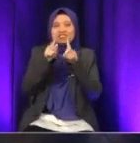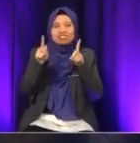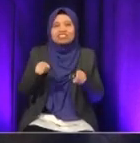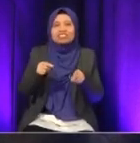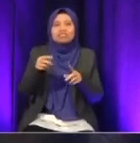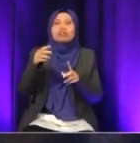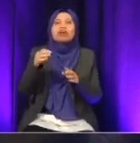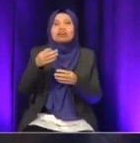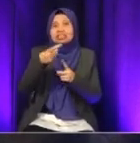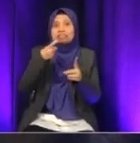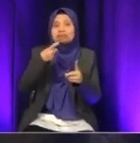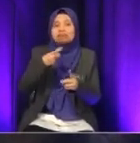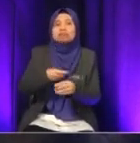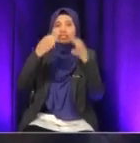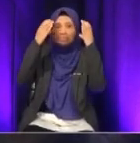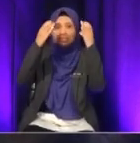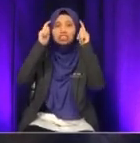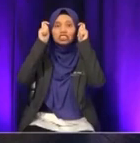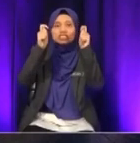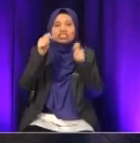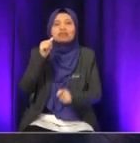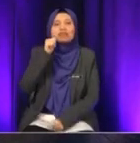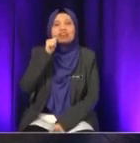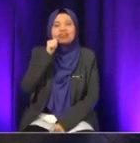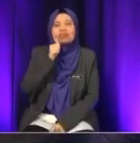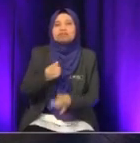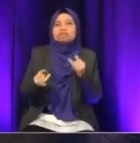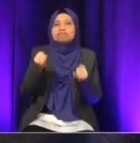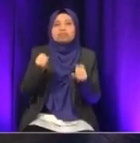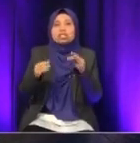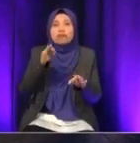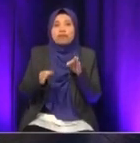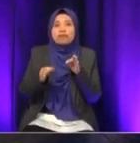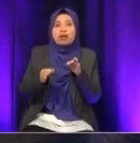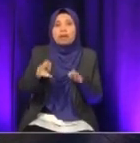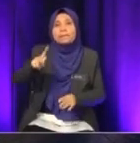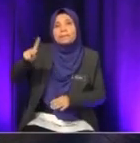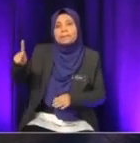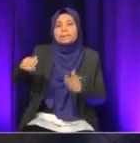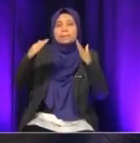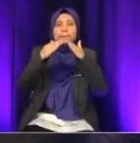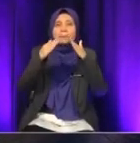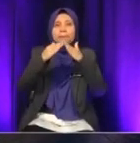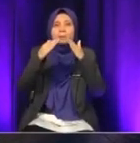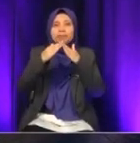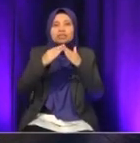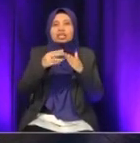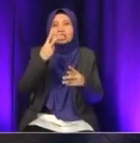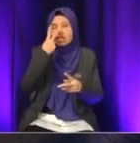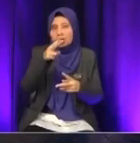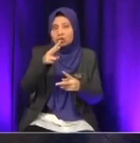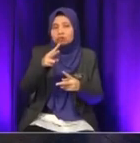round of applause for the pupils. Thank you. Well done, everyone. All right. If pupils at home or anyone wants to, you know, have a look at